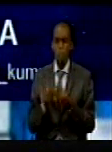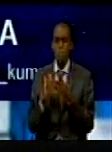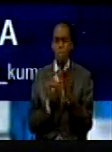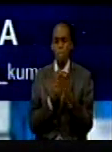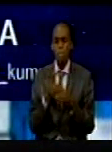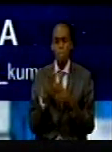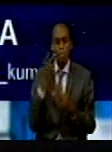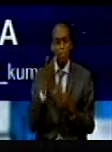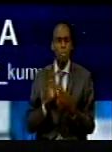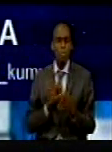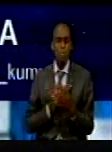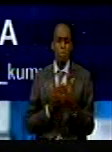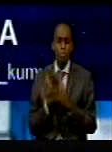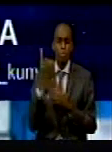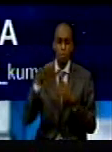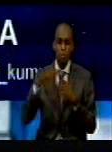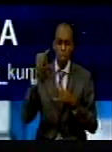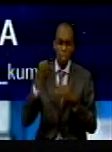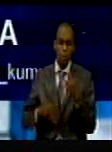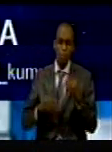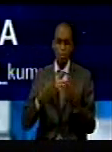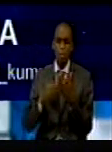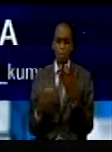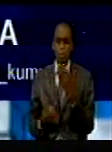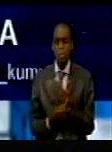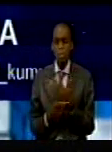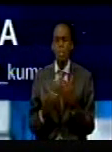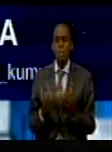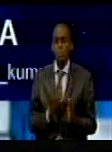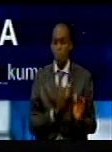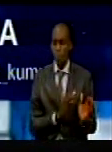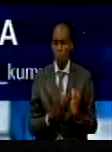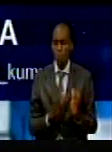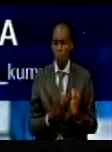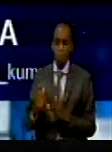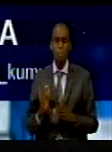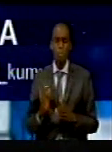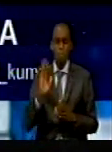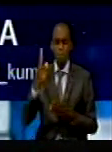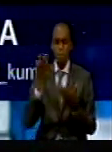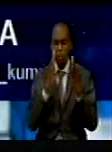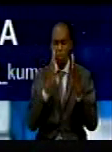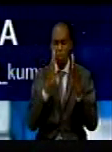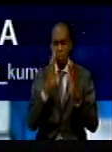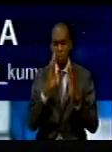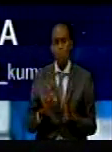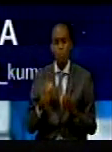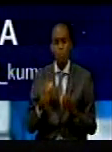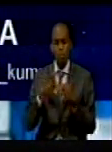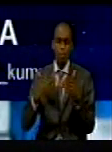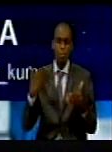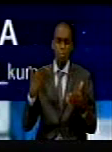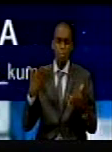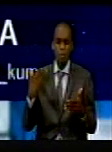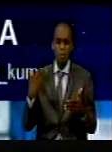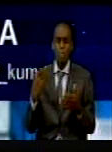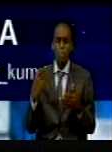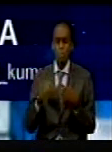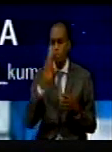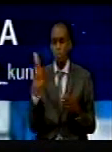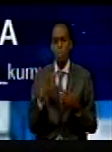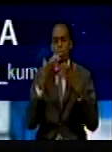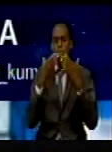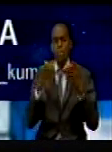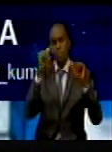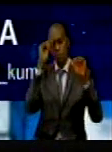us through the rest of the program. Lord, prepare your servant and use him much more than before in Jesus' name. Thank you, Lord, for the answer.